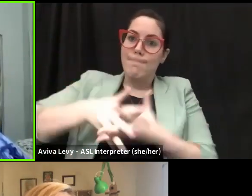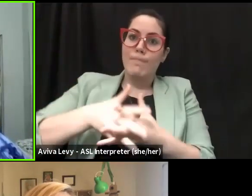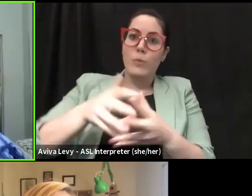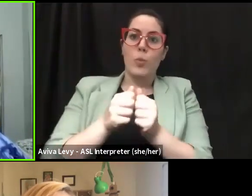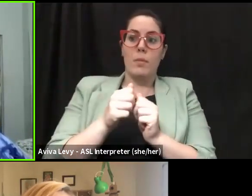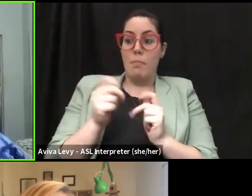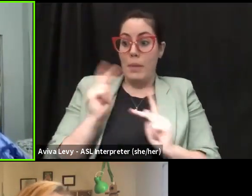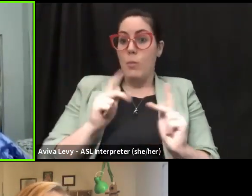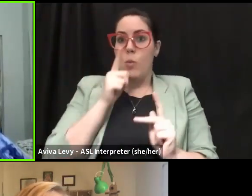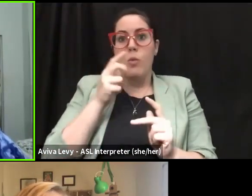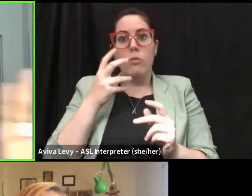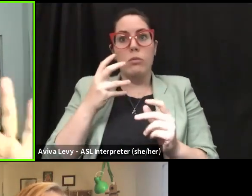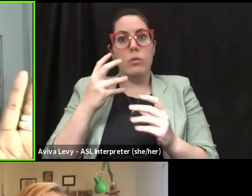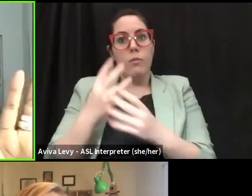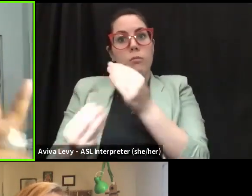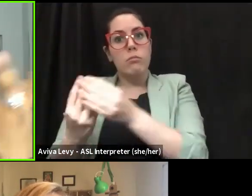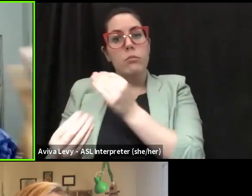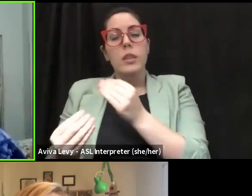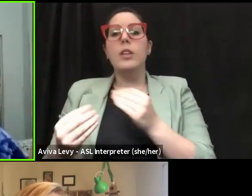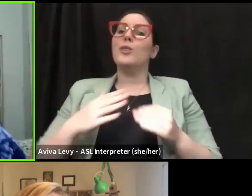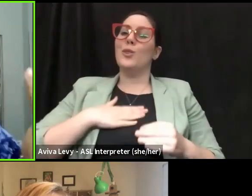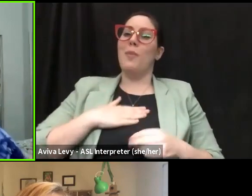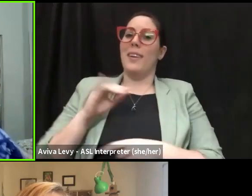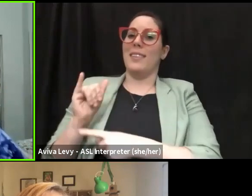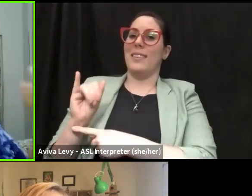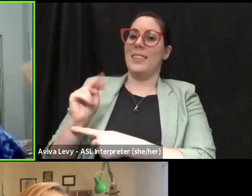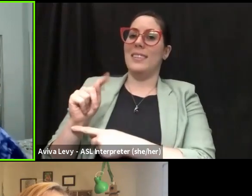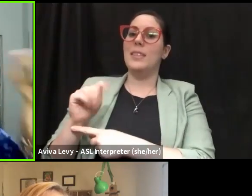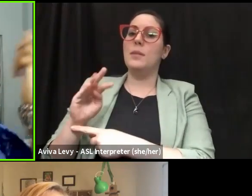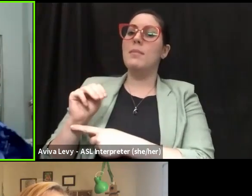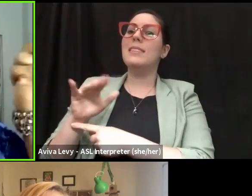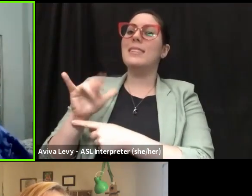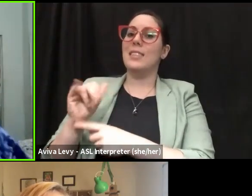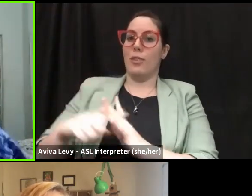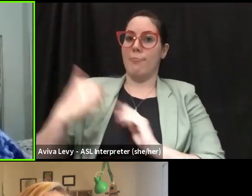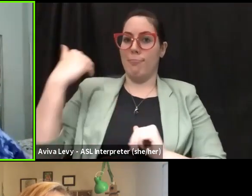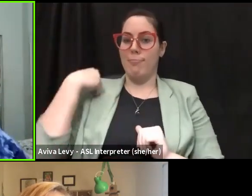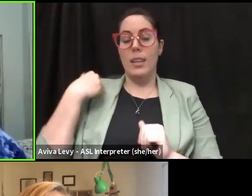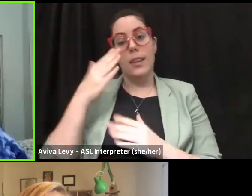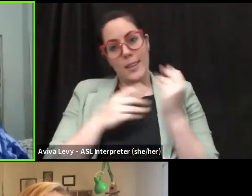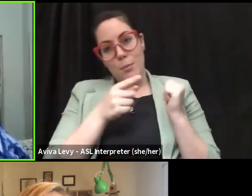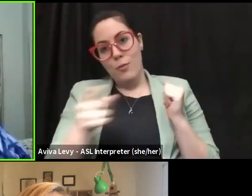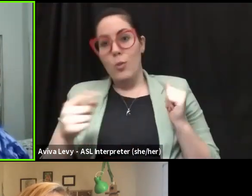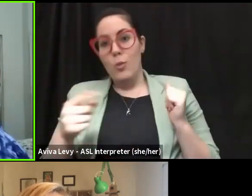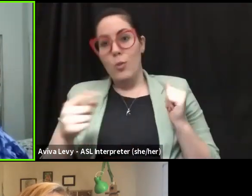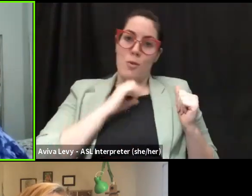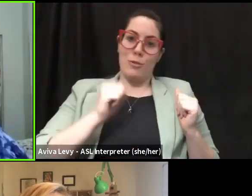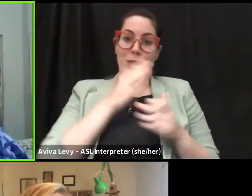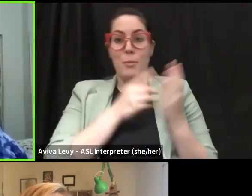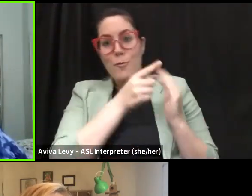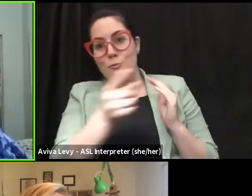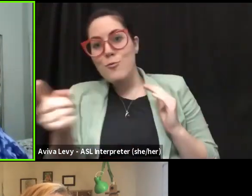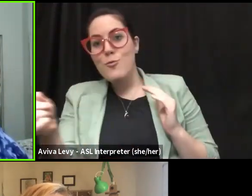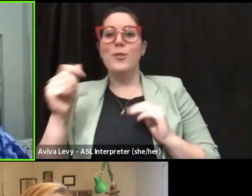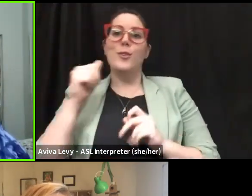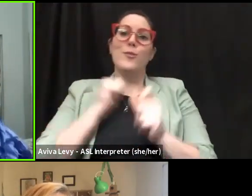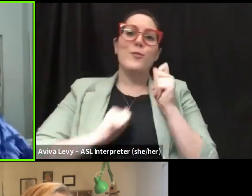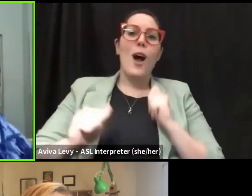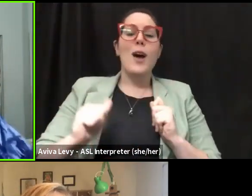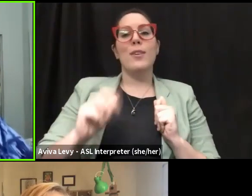back then. I come from a time, and I know some of you older drama people out there, theater people out there, know